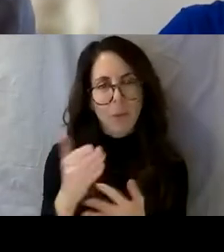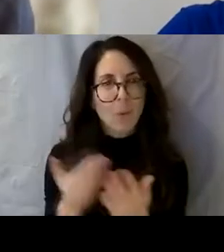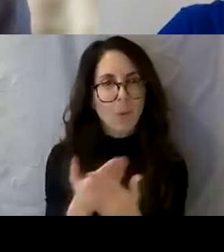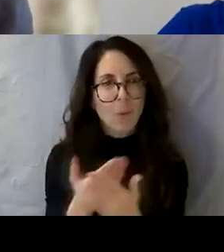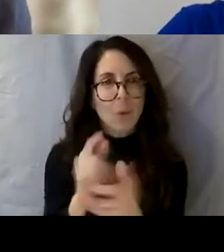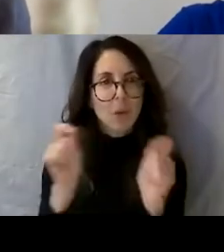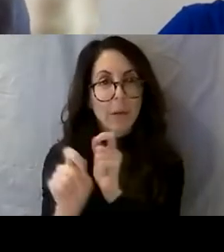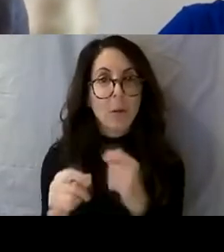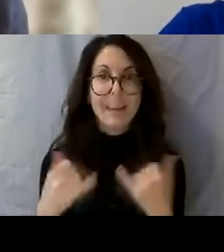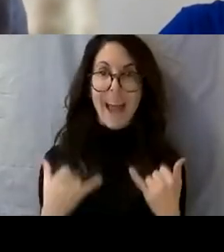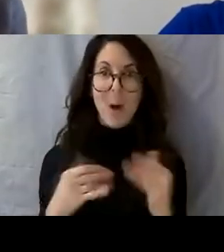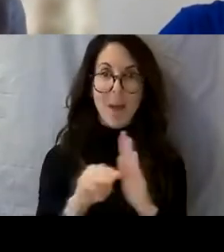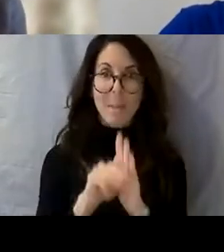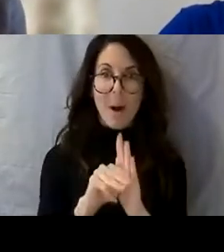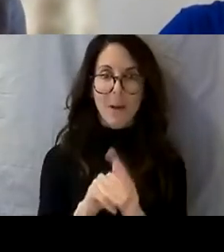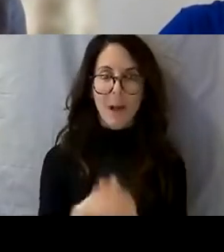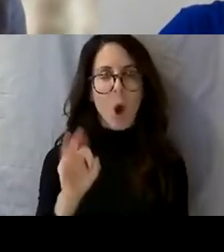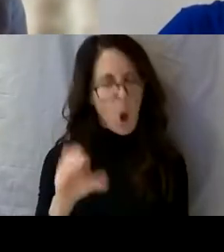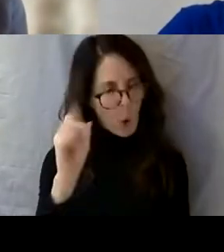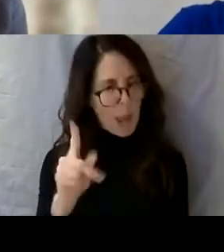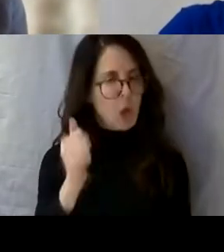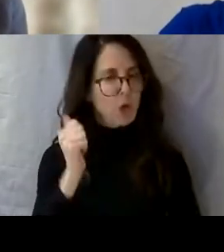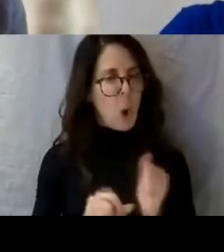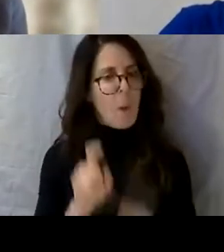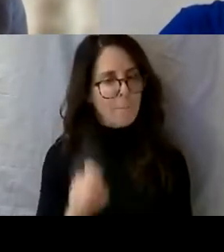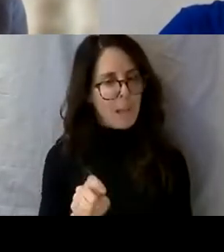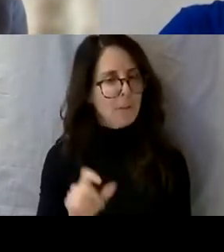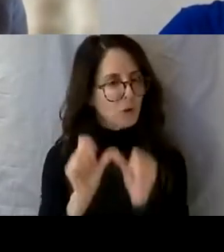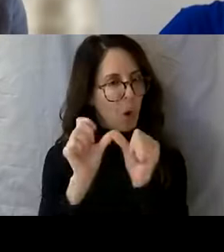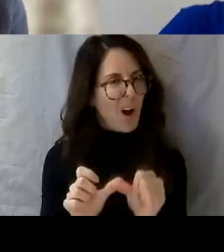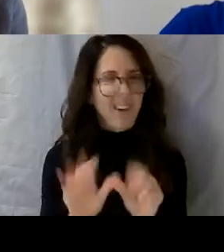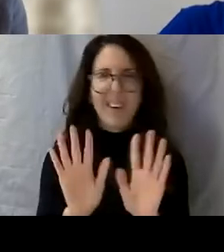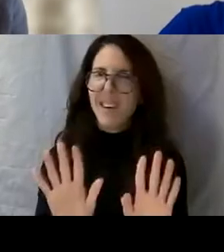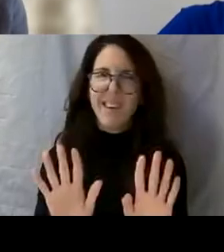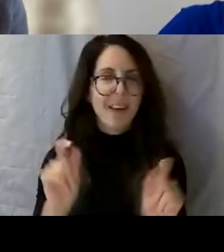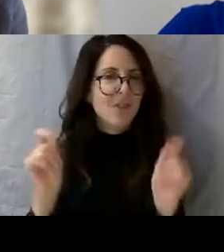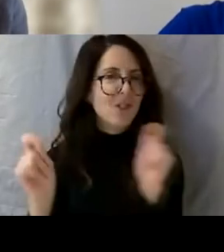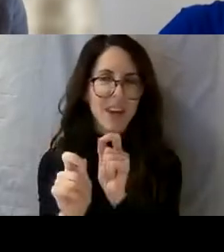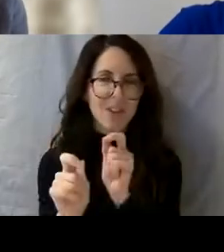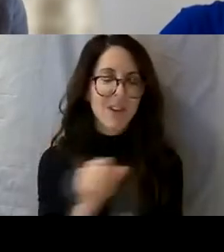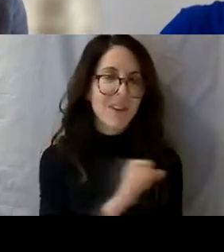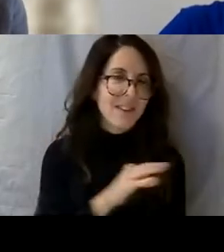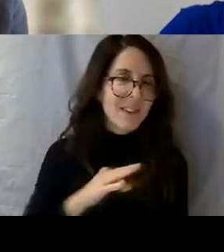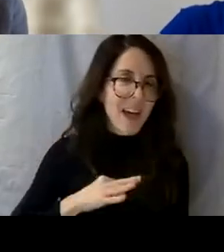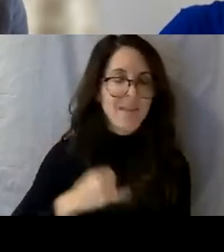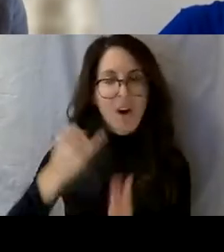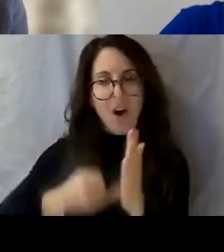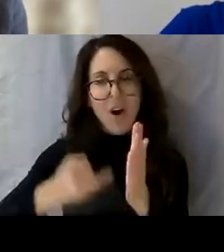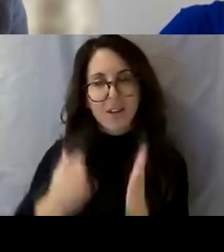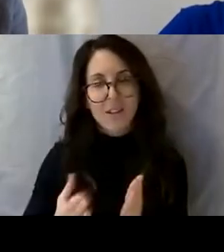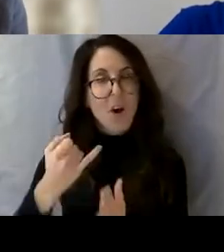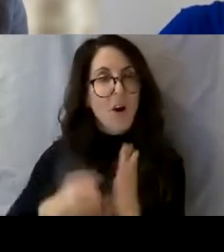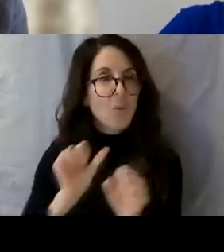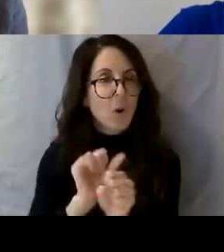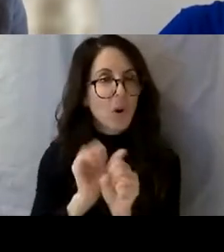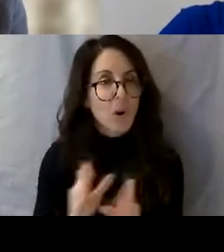model of the show must go on will have to change. I think staff, artists, and arts workers are all